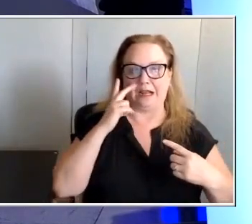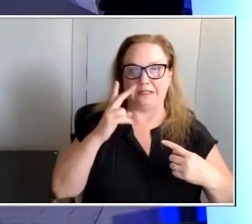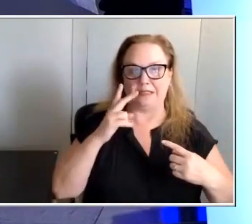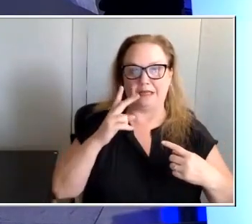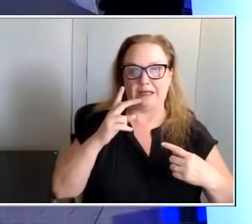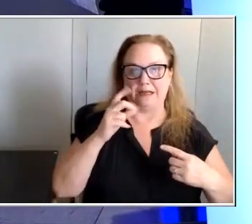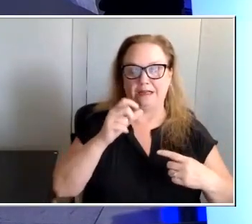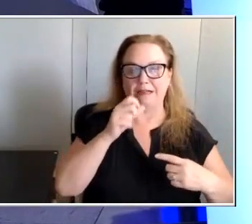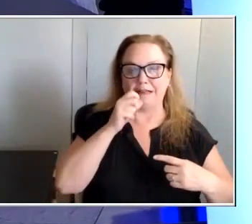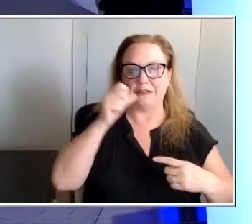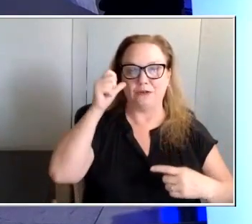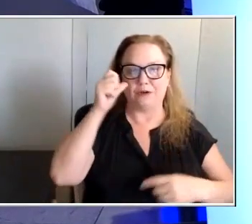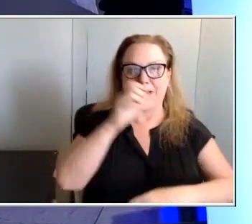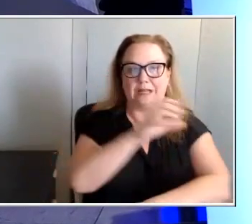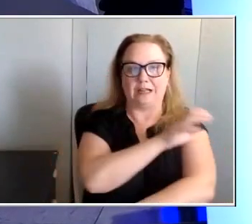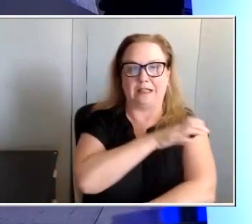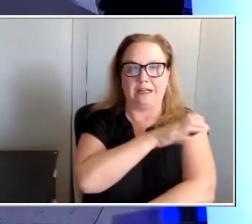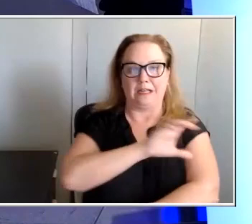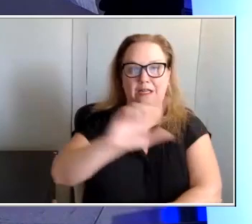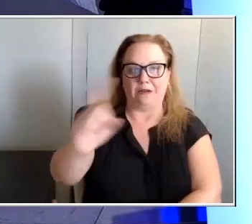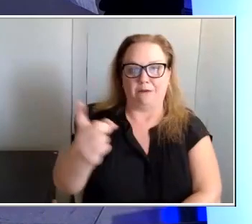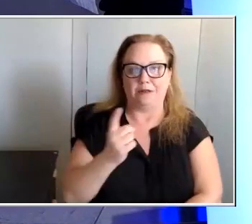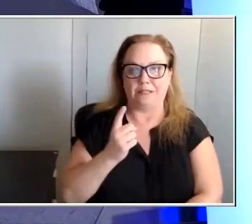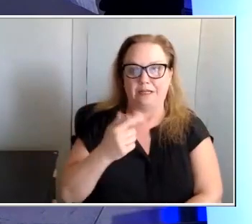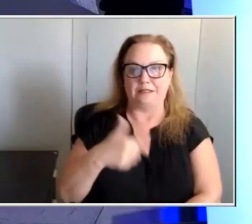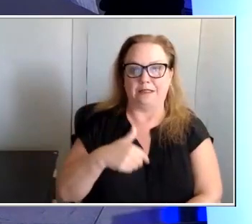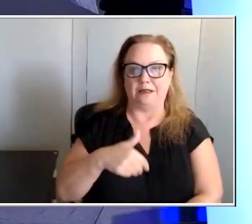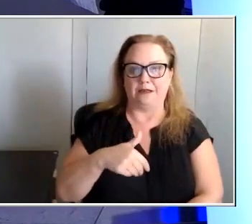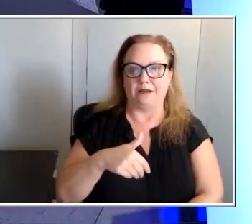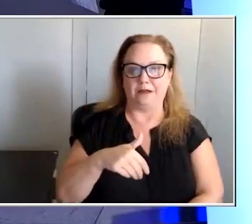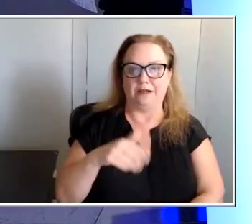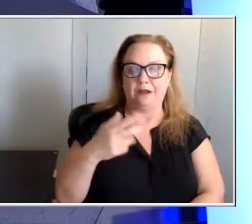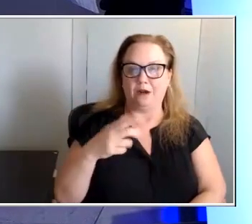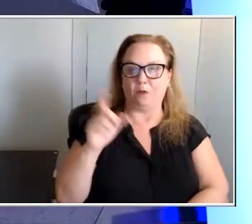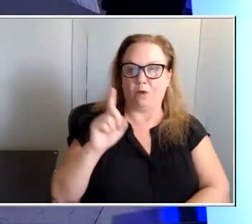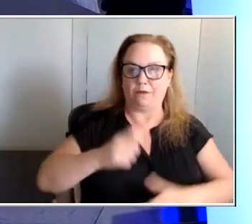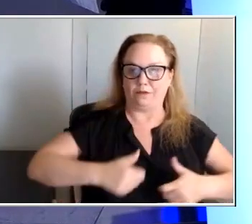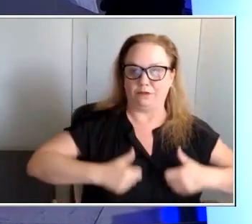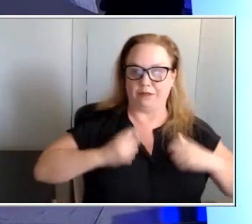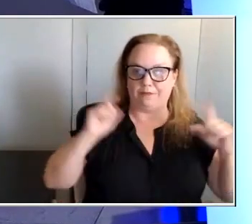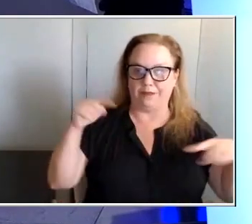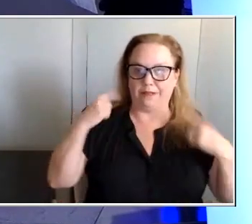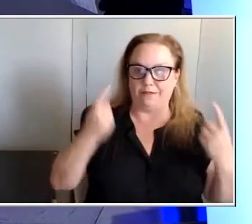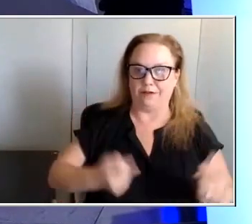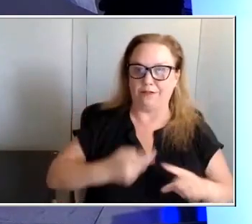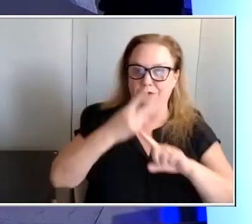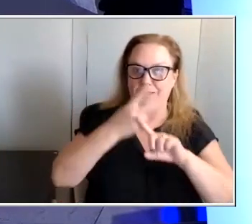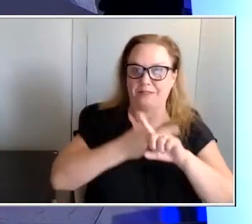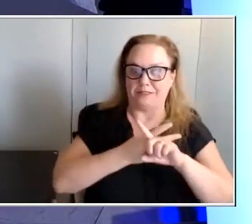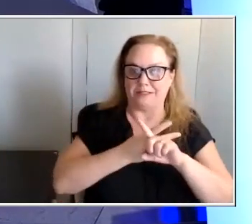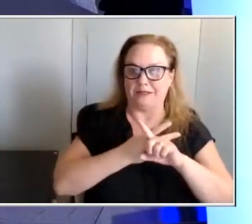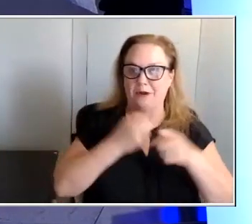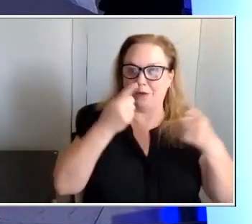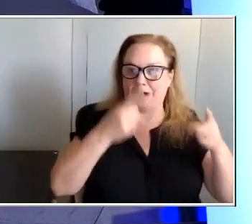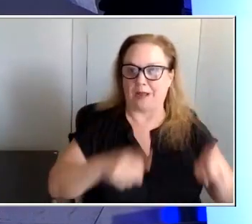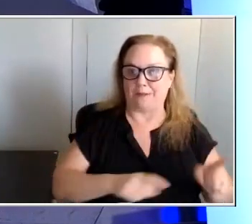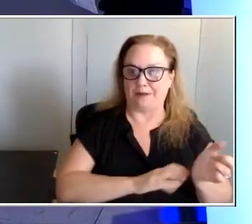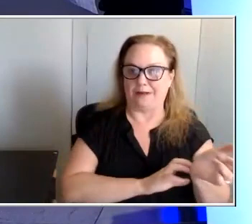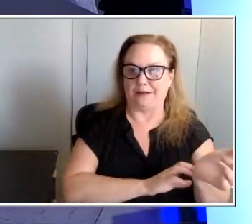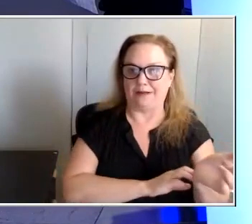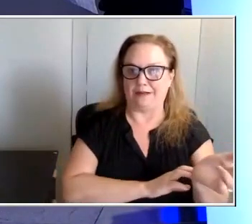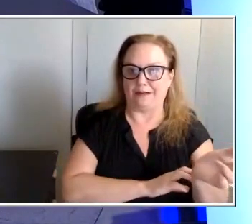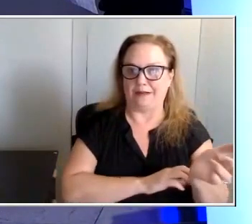clinic, and he walks in, I'm like, holy cow, have you been a hermit? Where were you living for the last few months, brother? Oh my God, what happened to you here? Lost my razor.